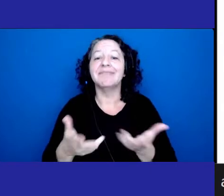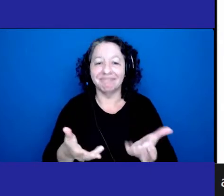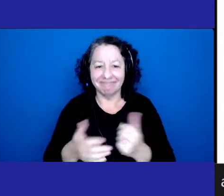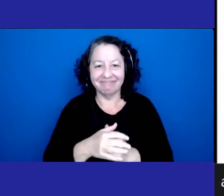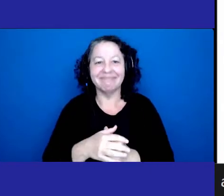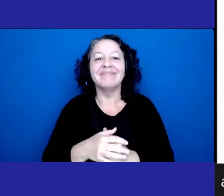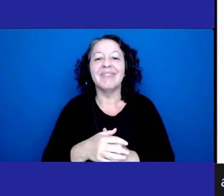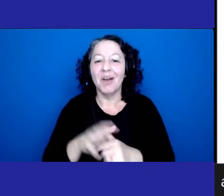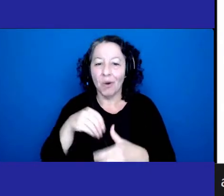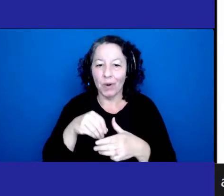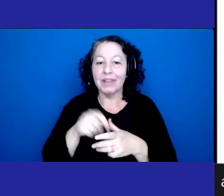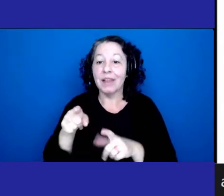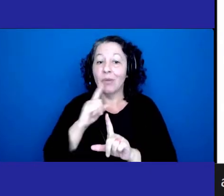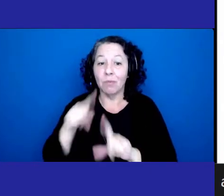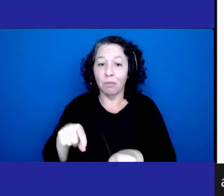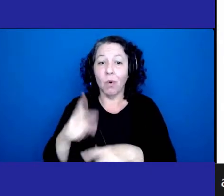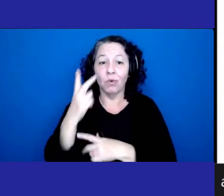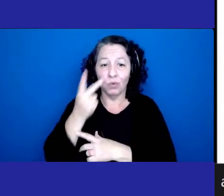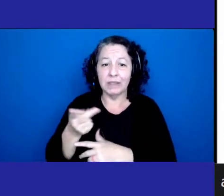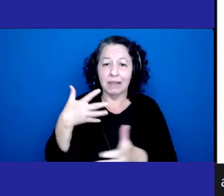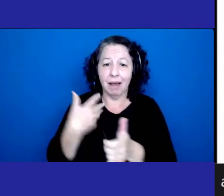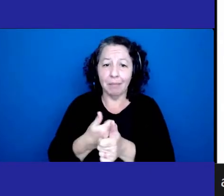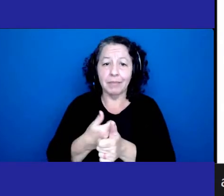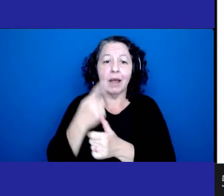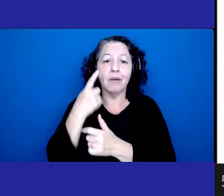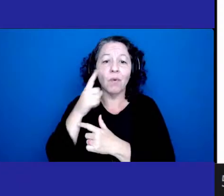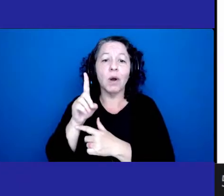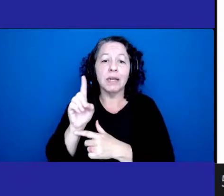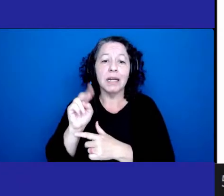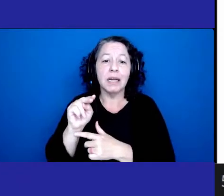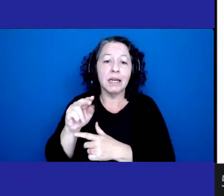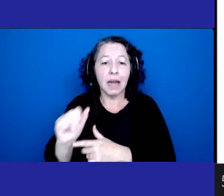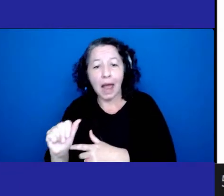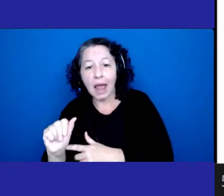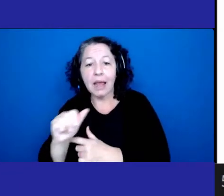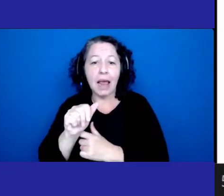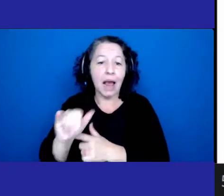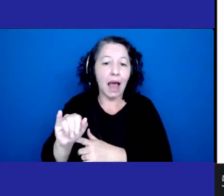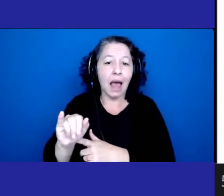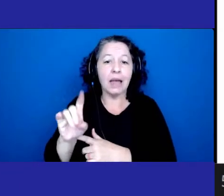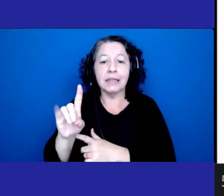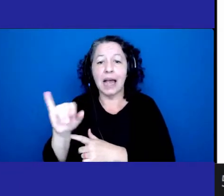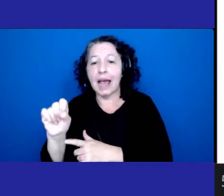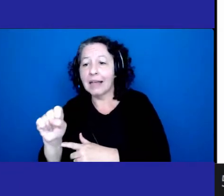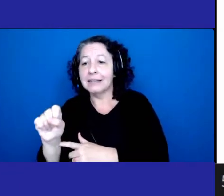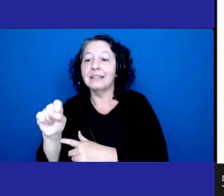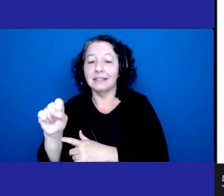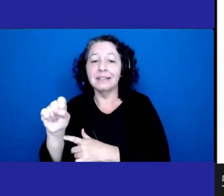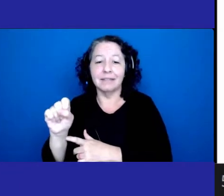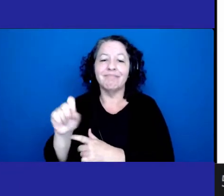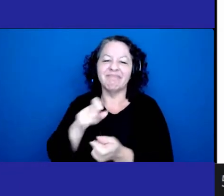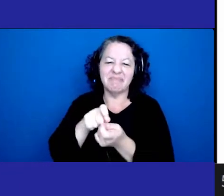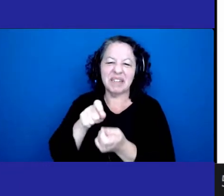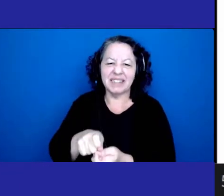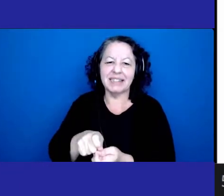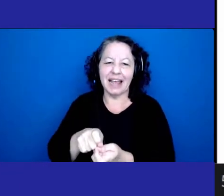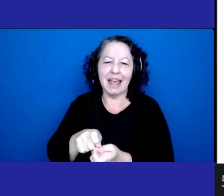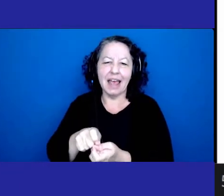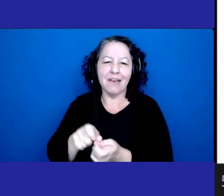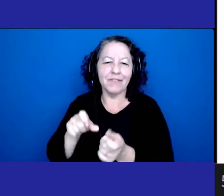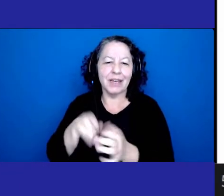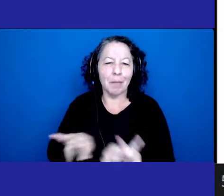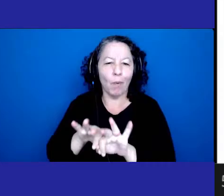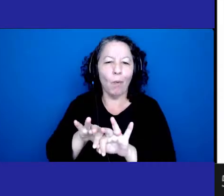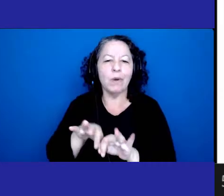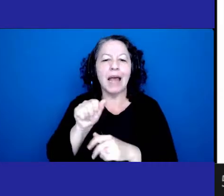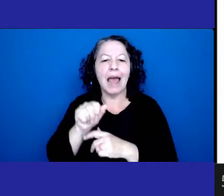Within this report, you will see an update on DNA and AI and DIS. Of specific note, our AI service